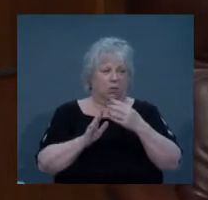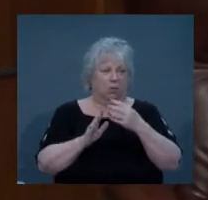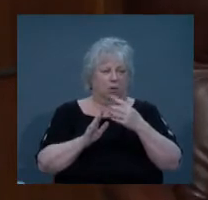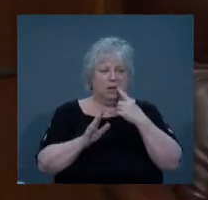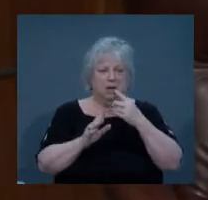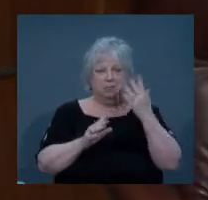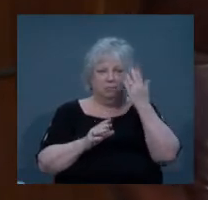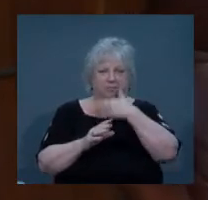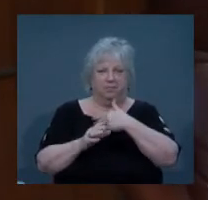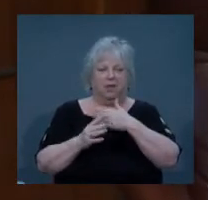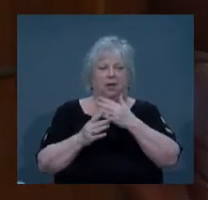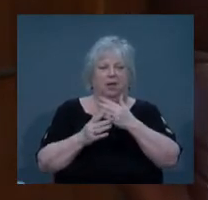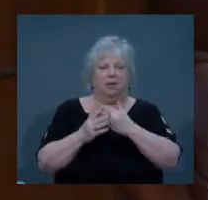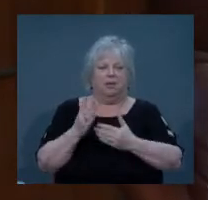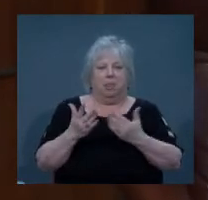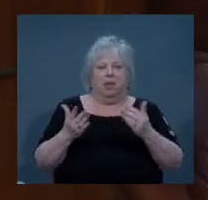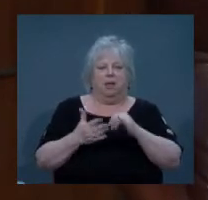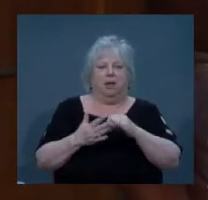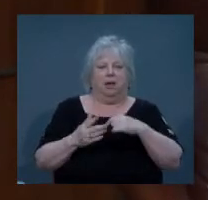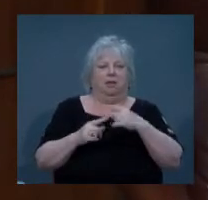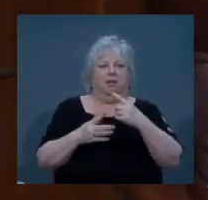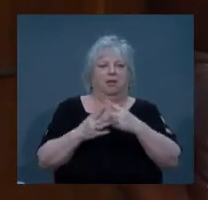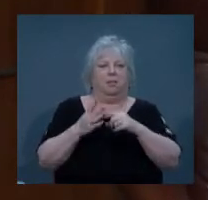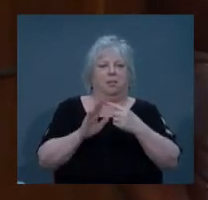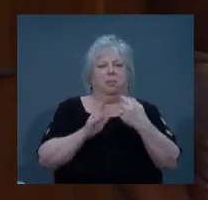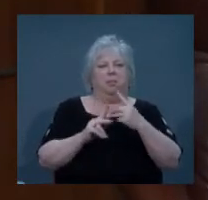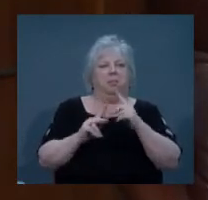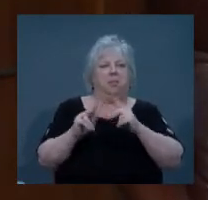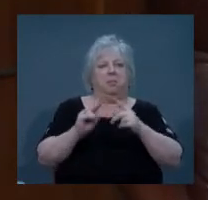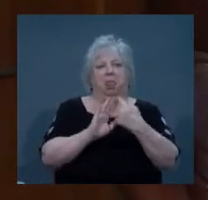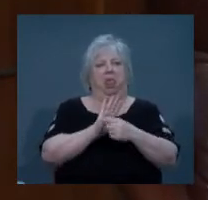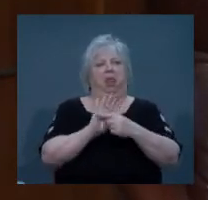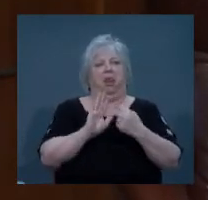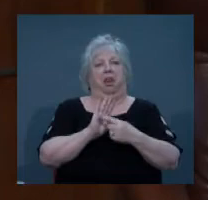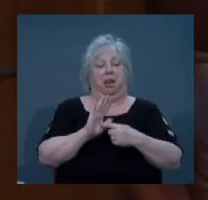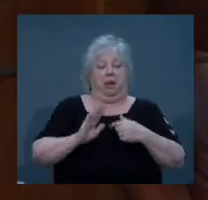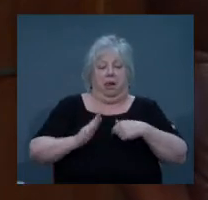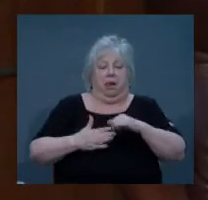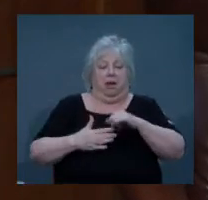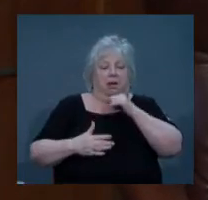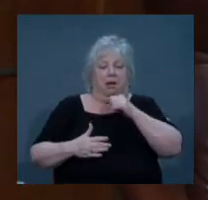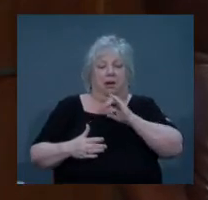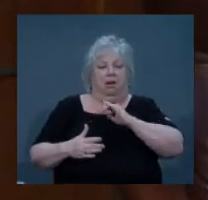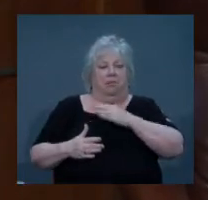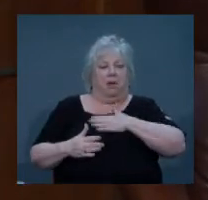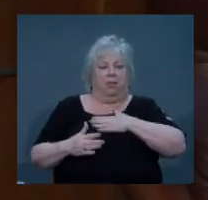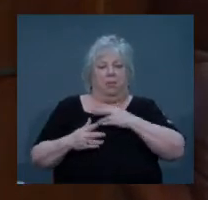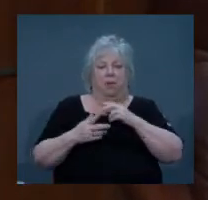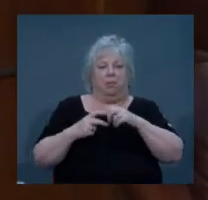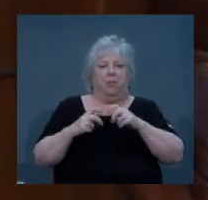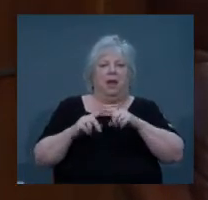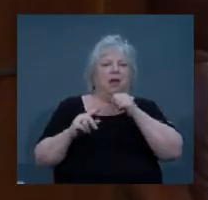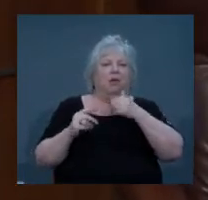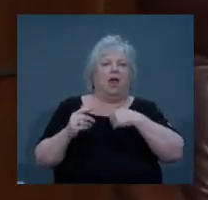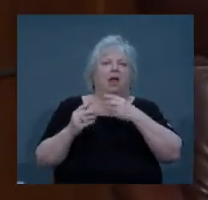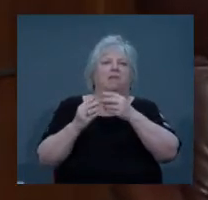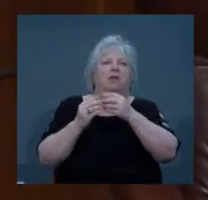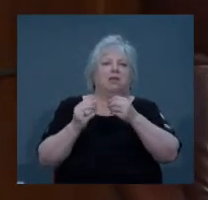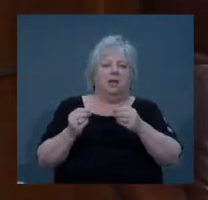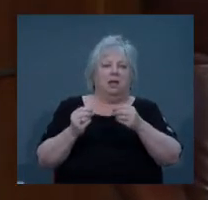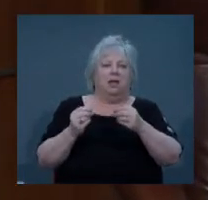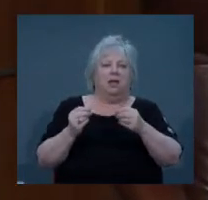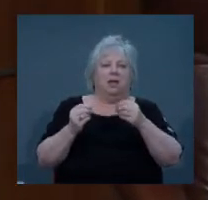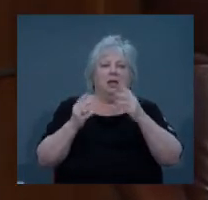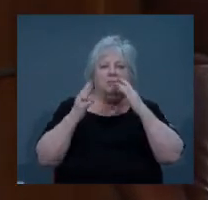Yes, ma'am. things that are not my fault, that I know what the issue is, but I don't have a solution because I can't move it down the line. And